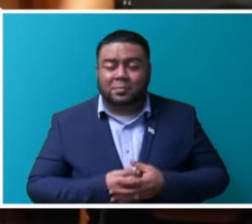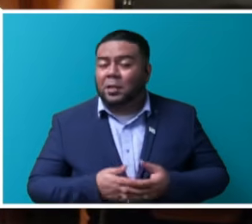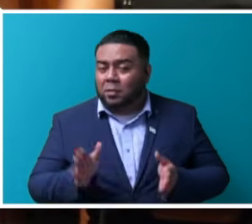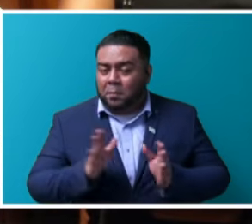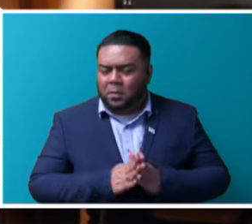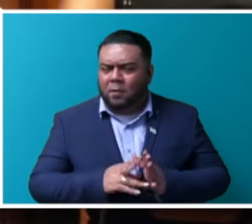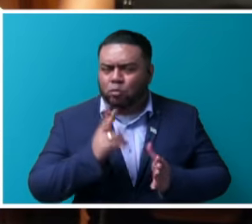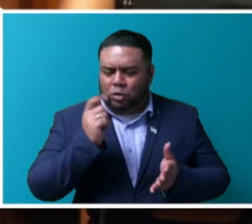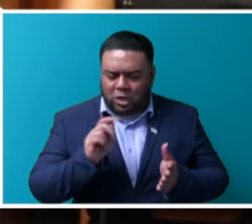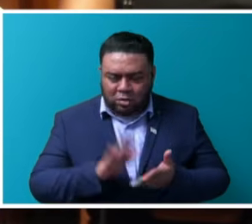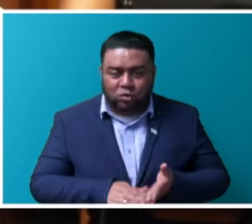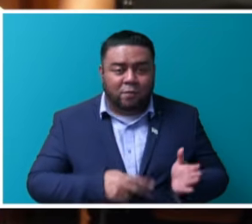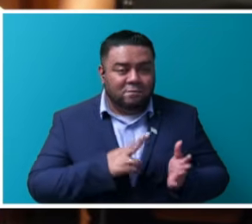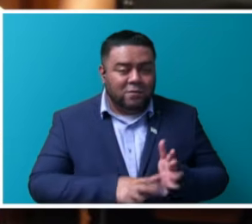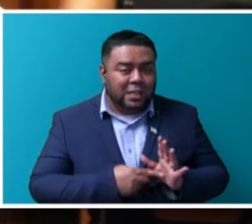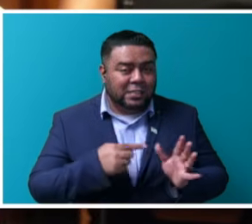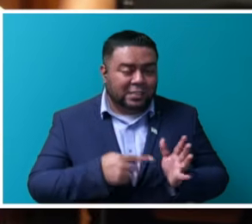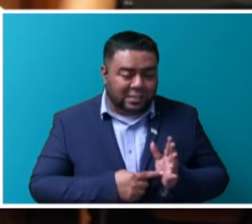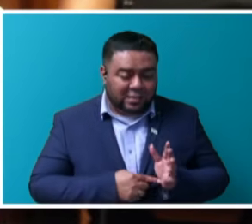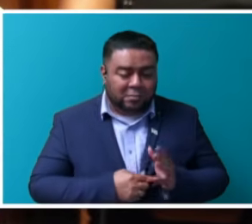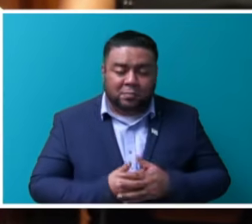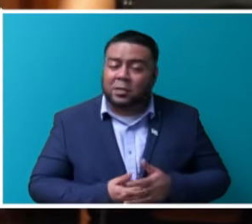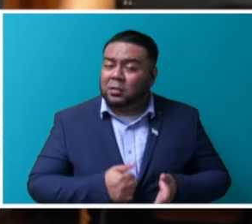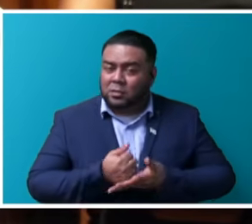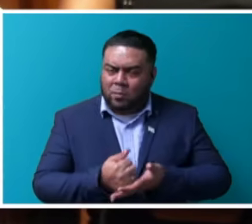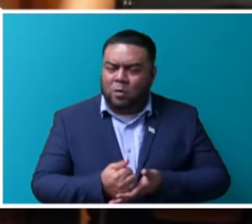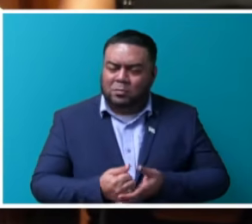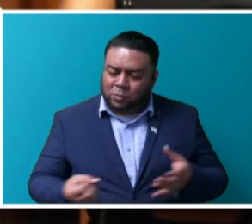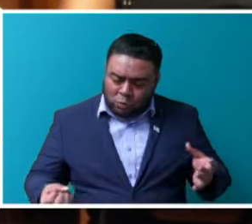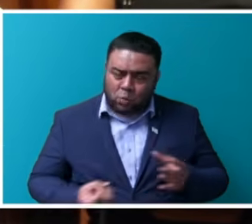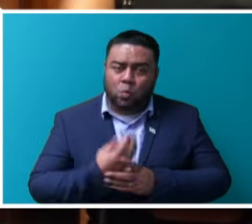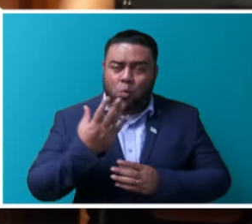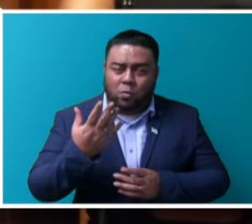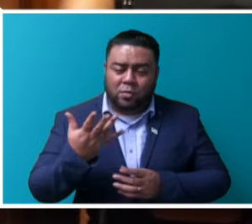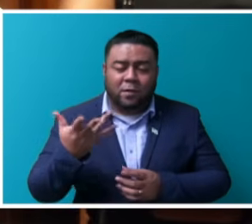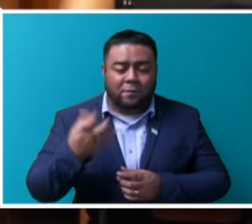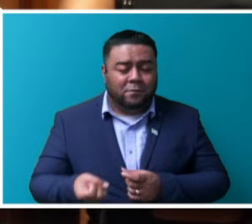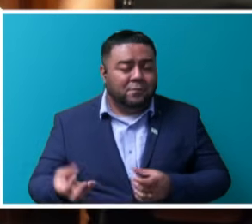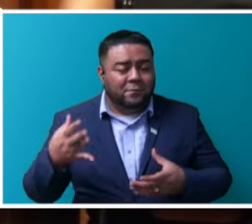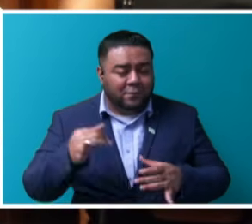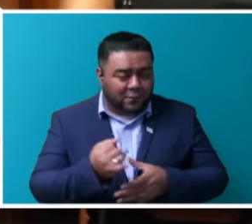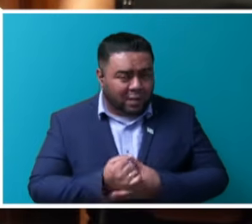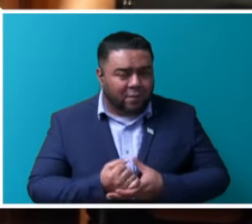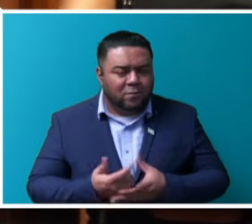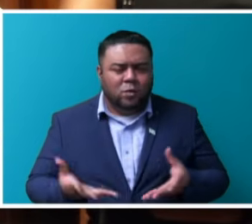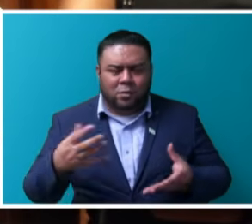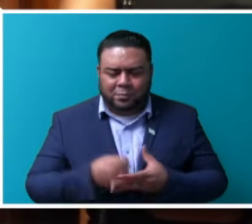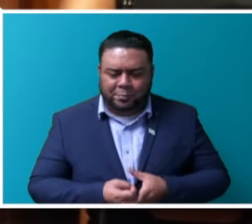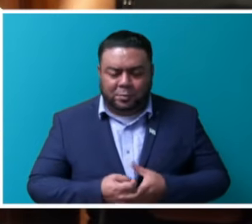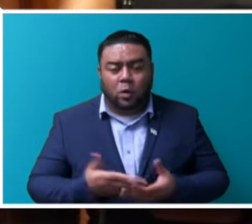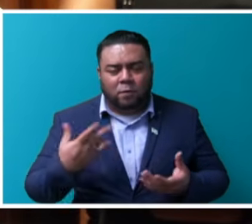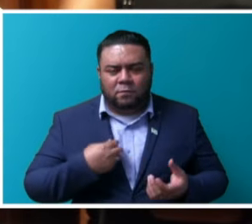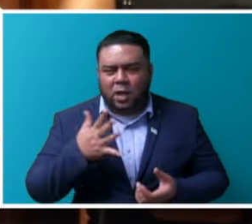in debt. It is a budget that supports the growth of income for our households by injecting $500